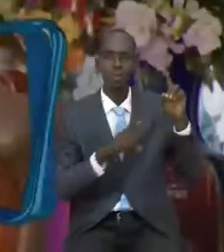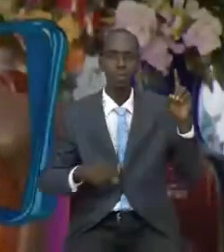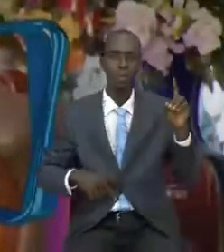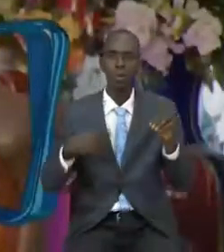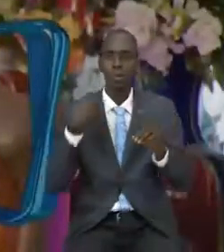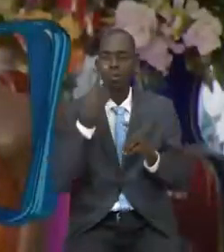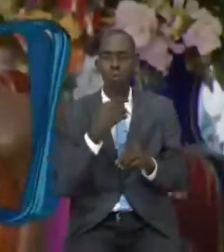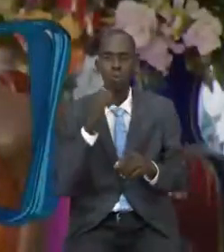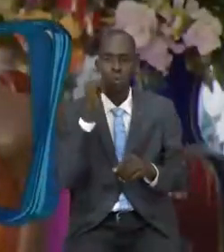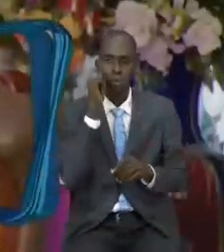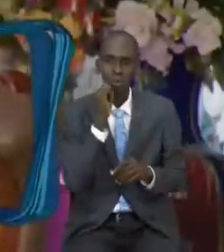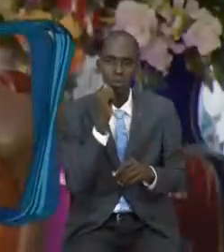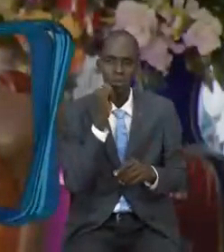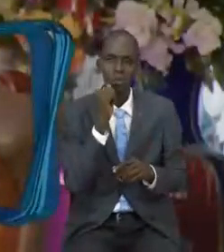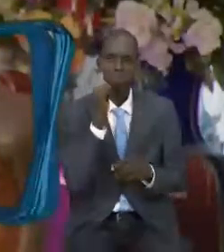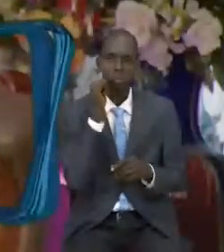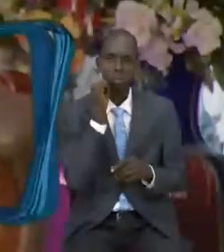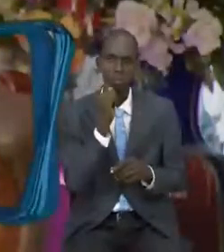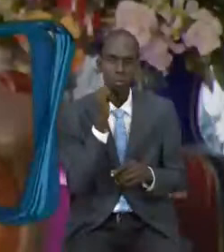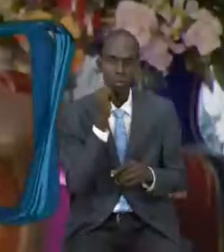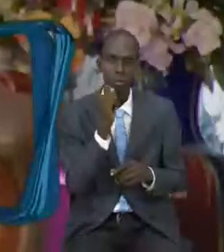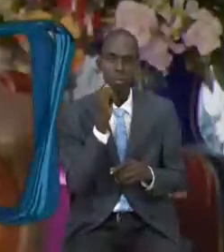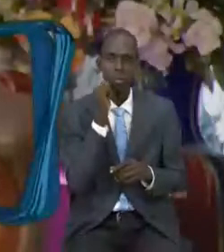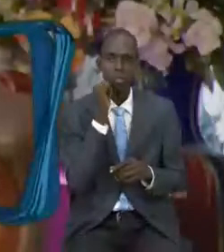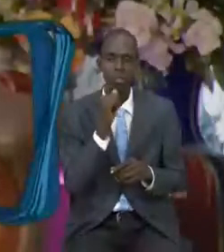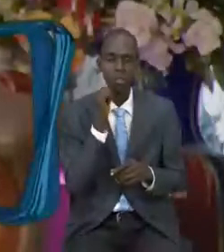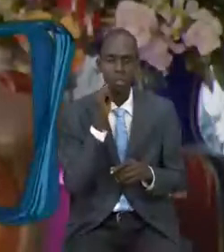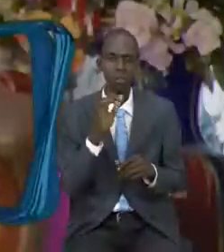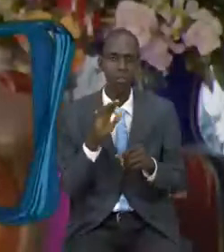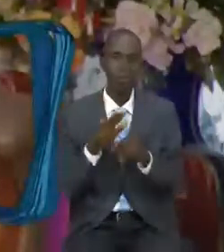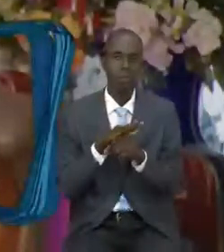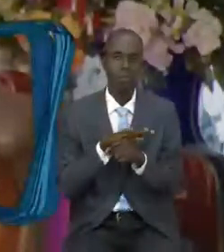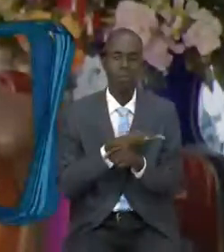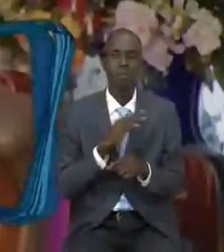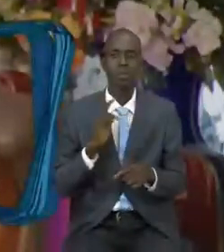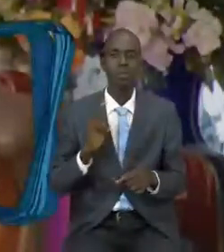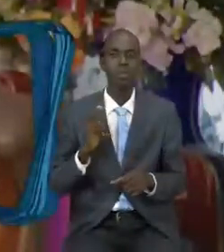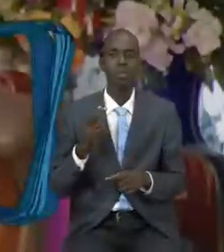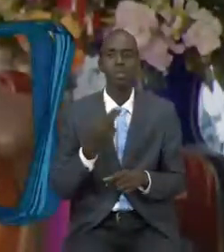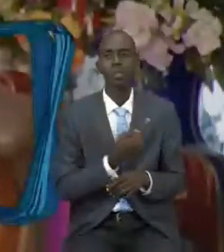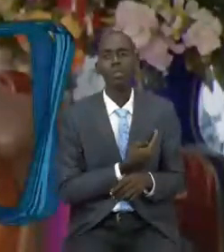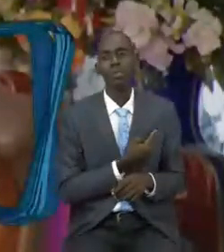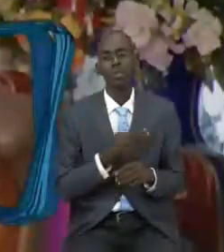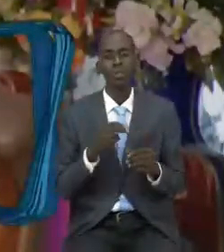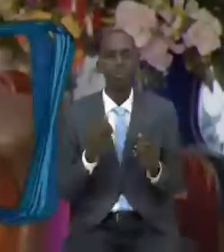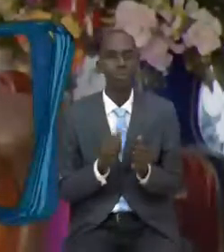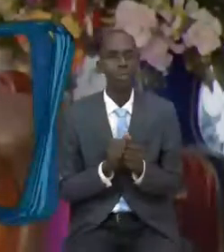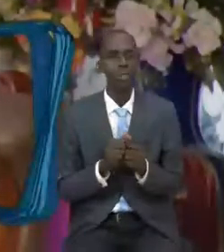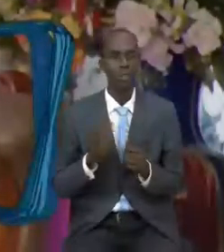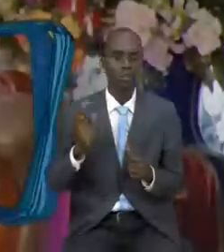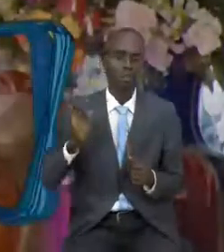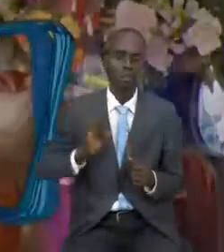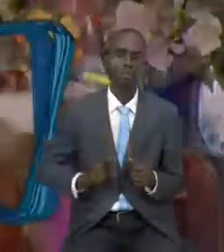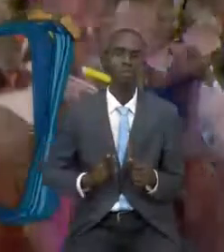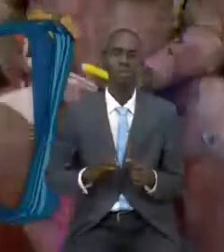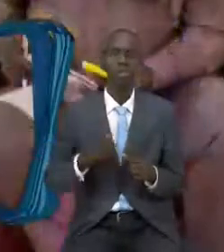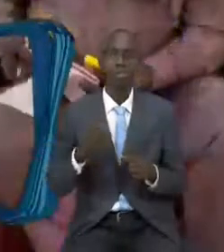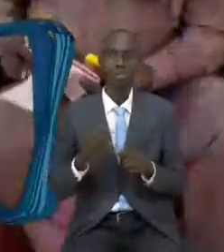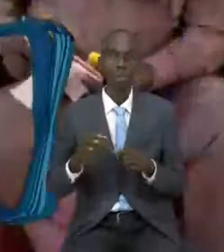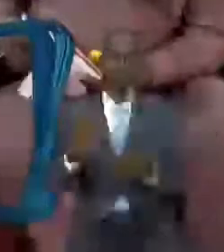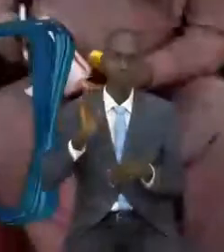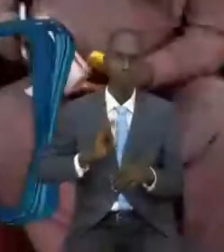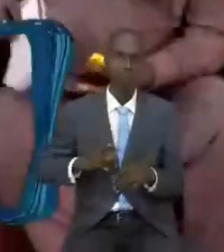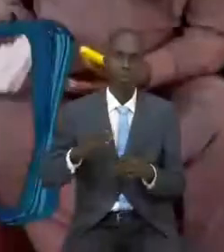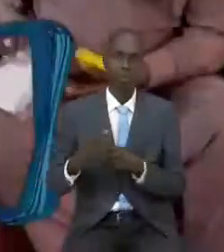daily, daily, daily loadeth us with benefits. the benefits of today will